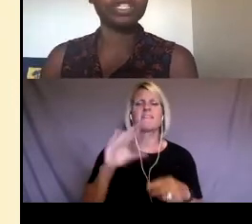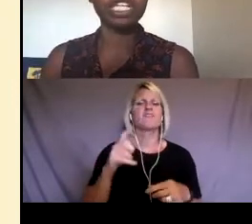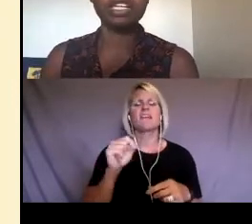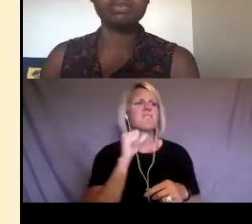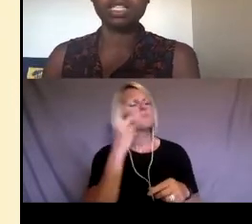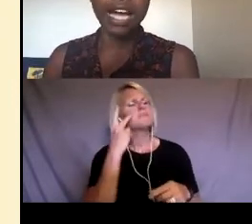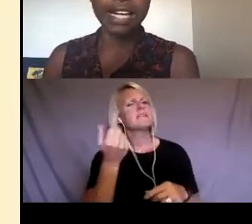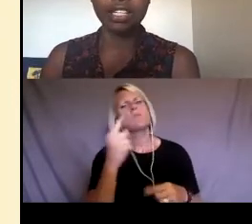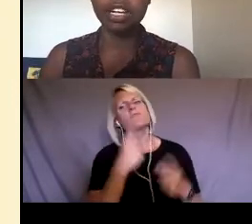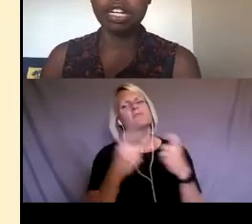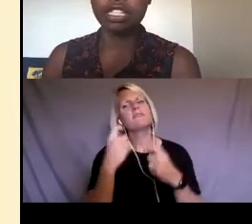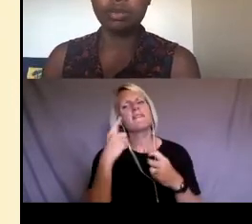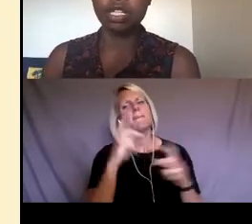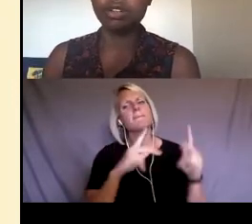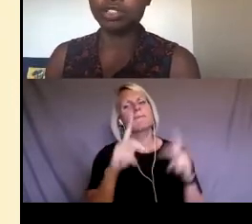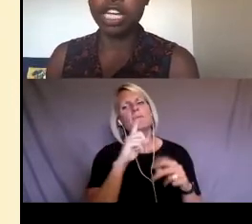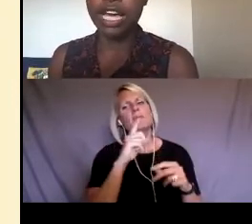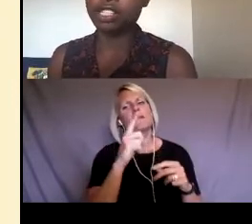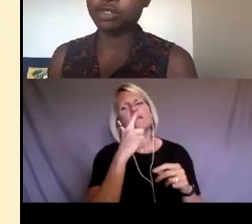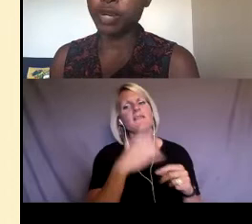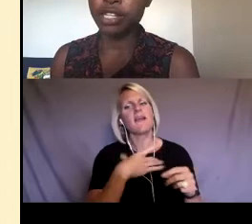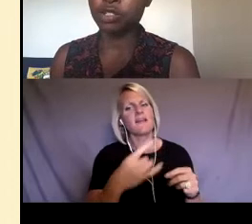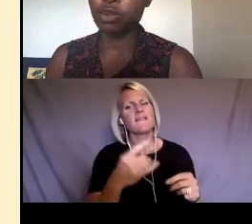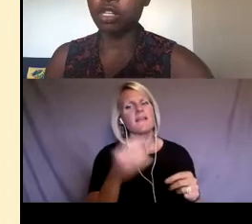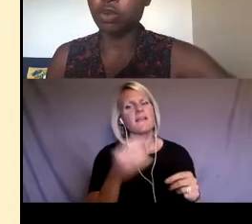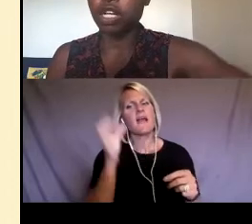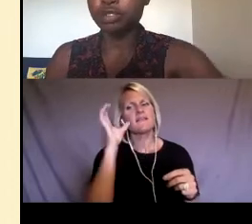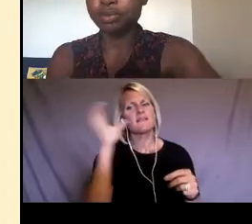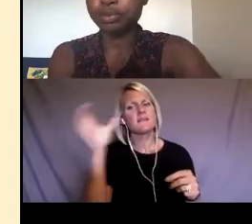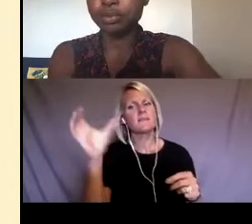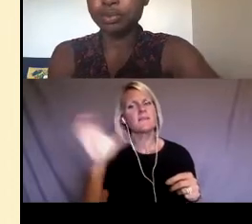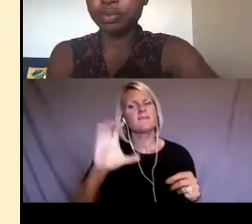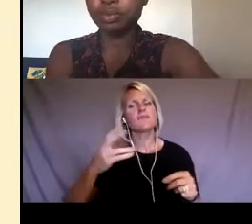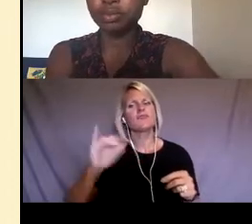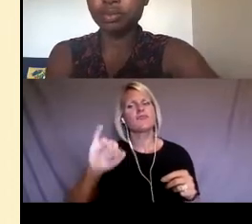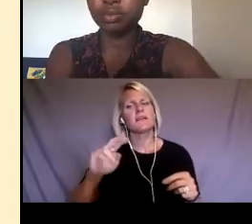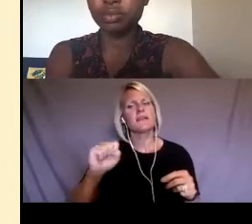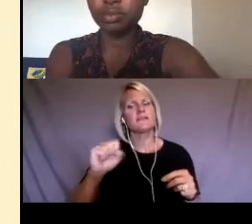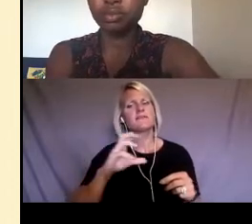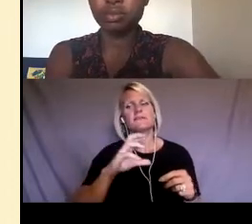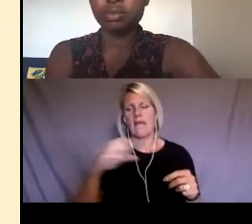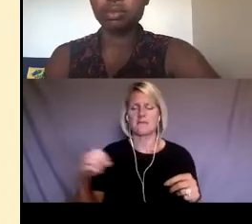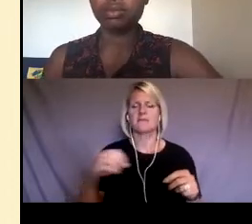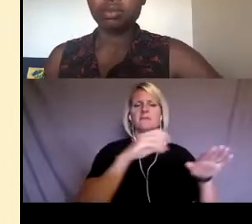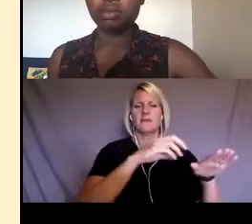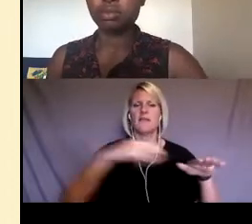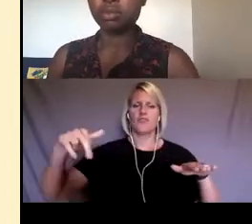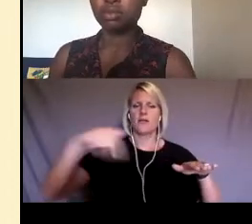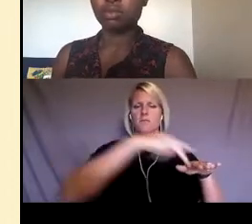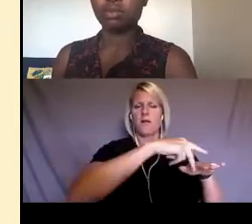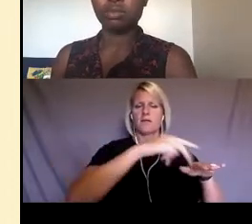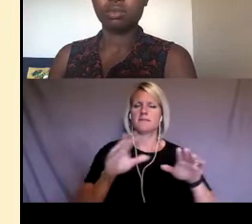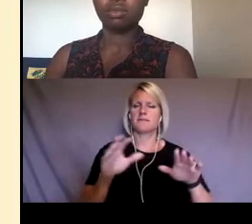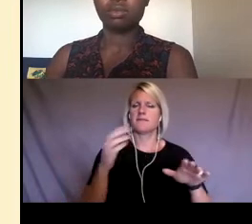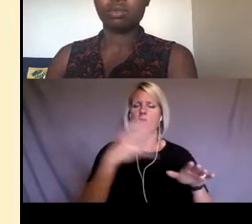just really liking the concept of chicanes and raised crosswalks. Awesome, great. So I just wanted